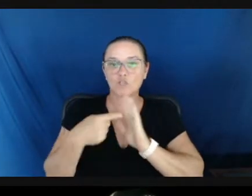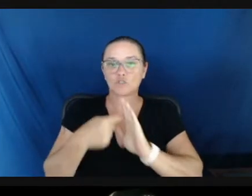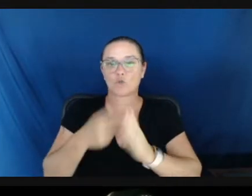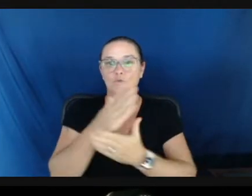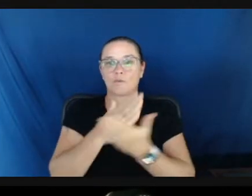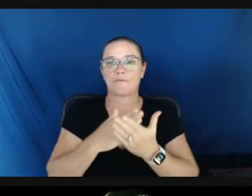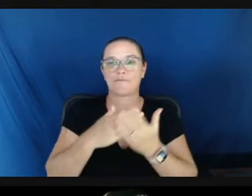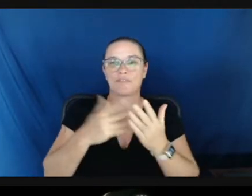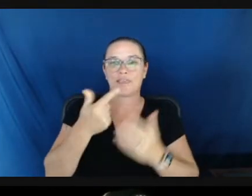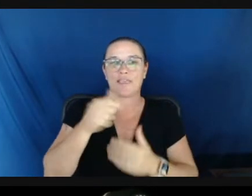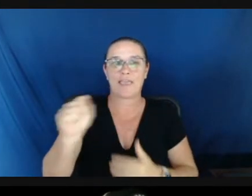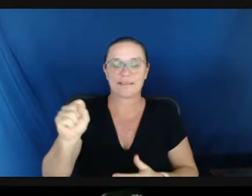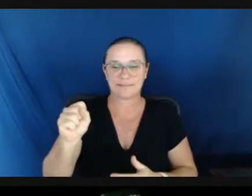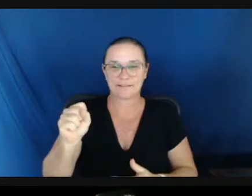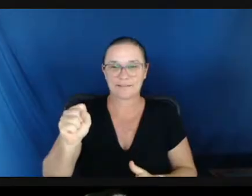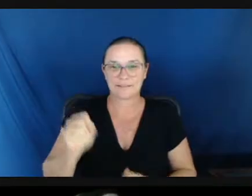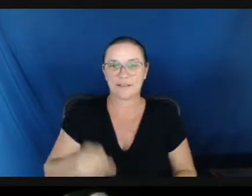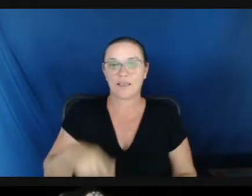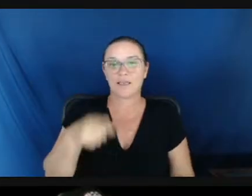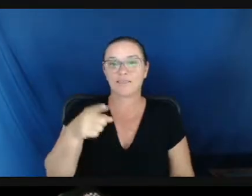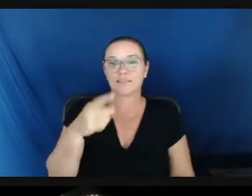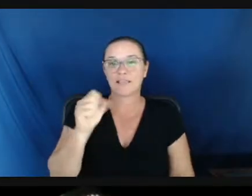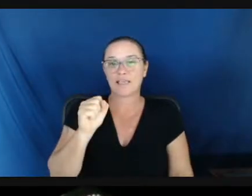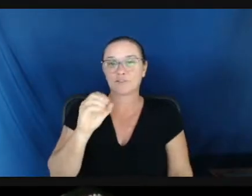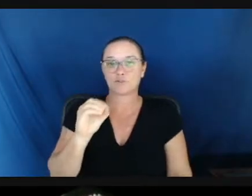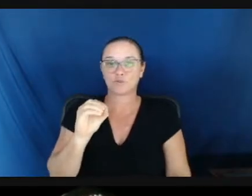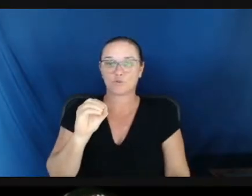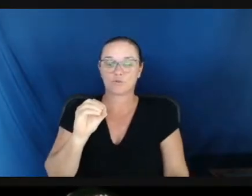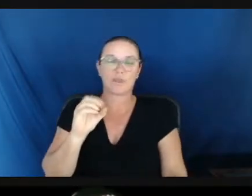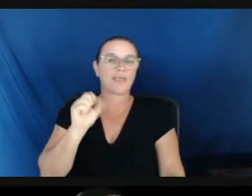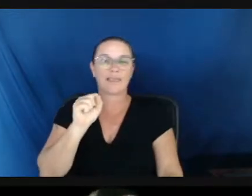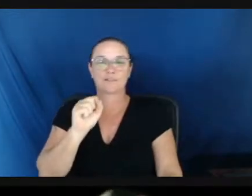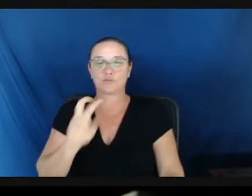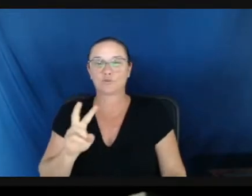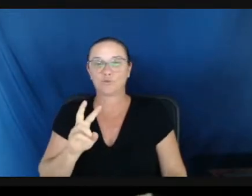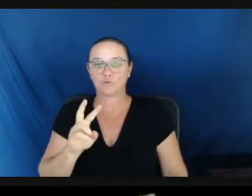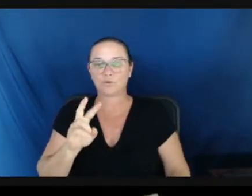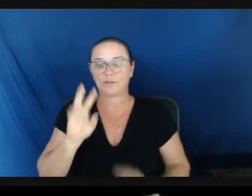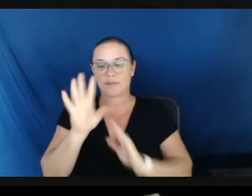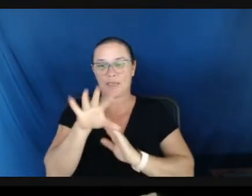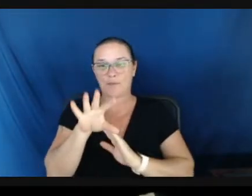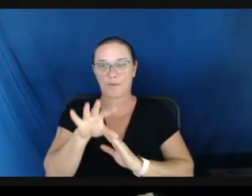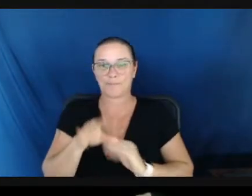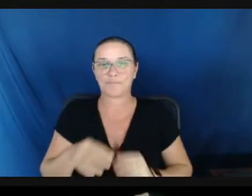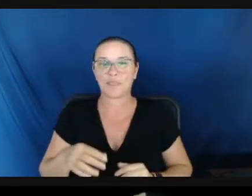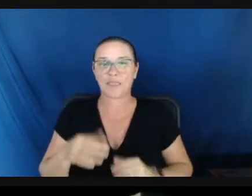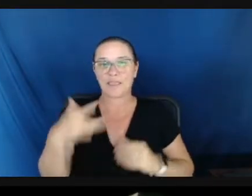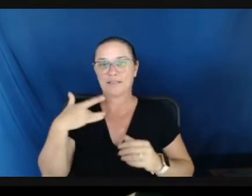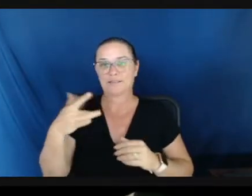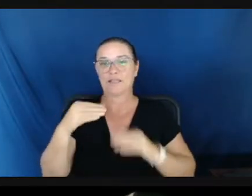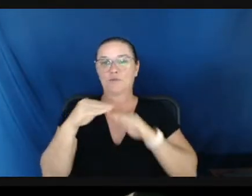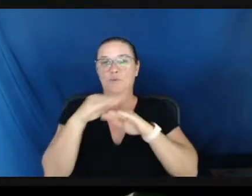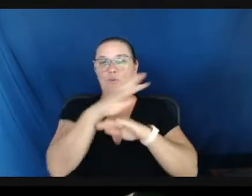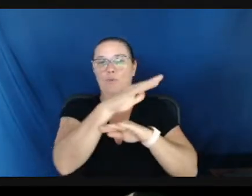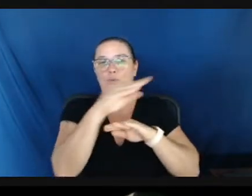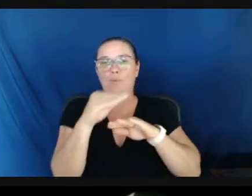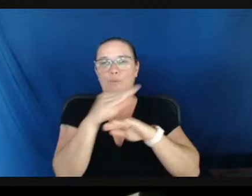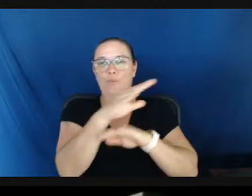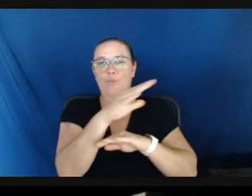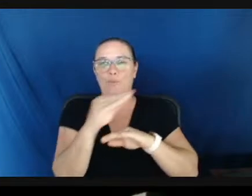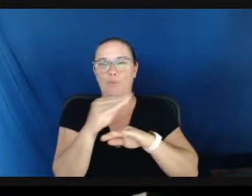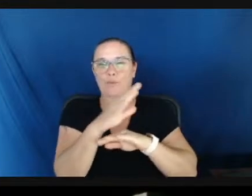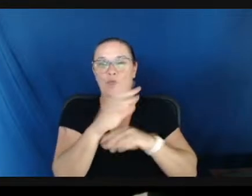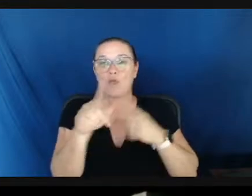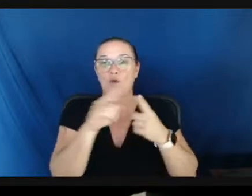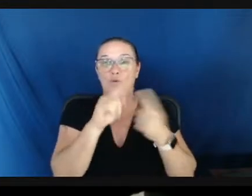gas. This is the S2 camera, just the daytime views showing the gas. Normally the trade winds blow it away from people that way. When it